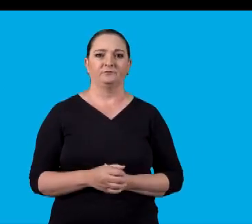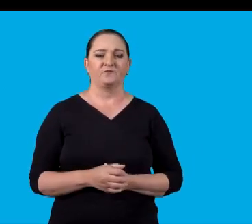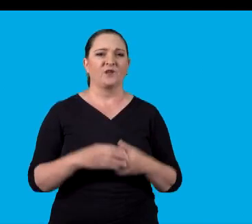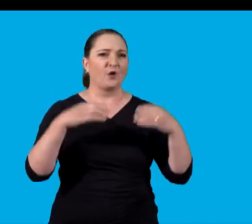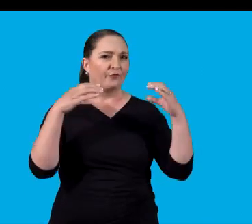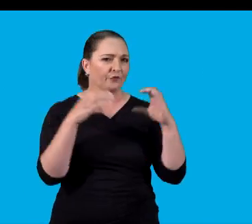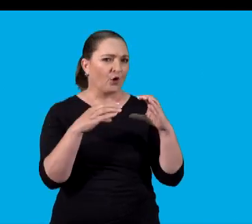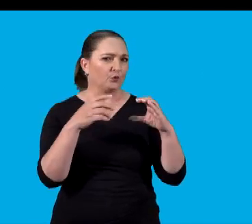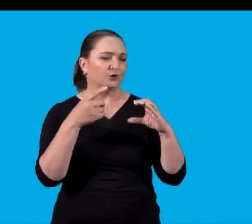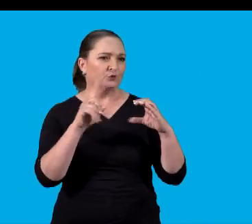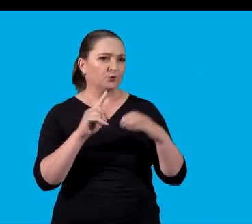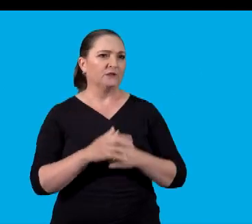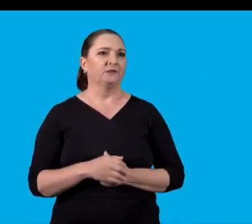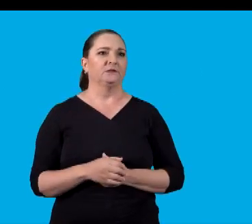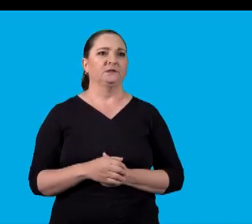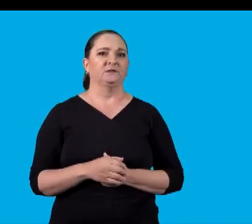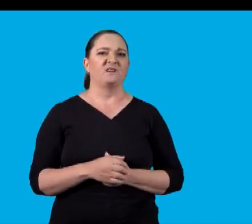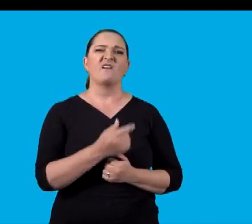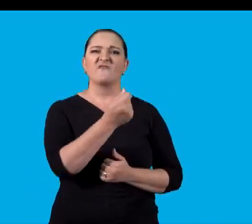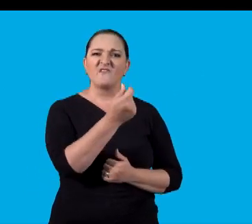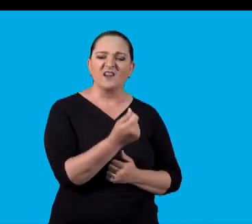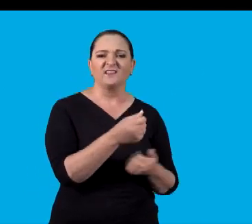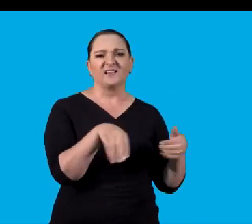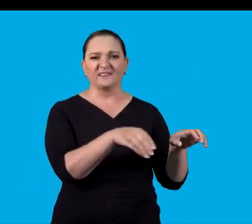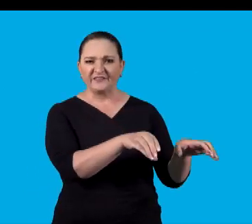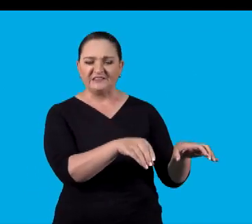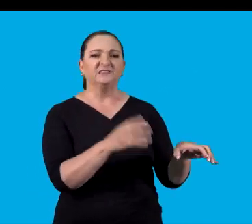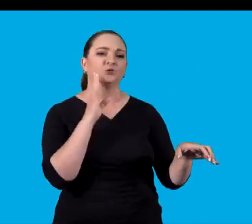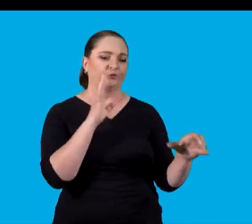I will now focus on my financing activities.